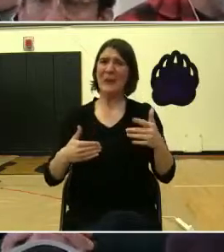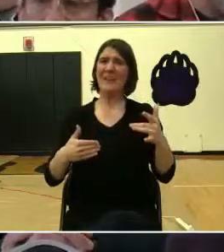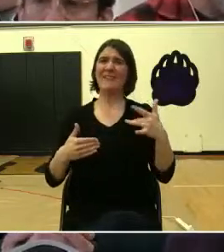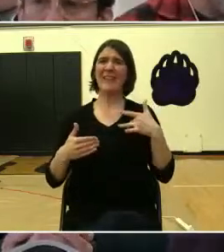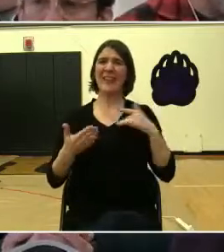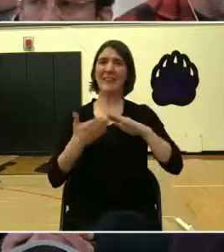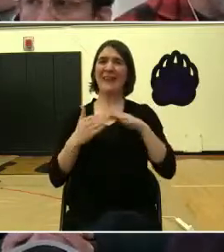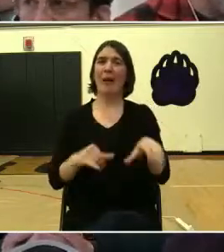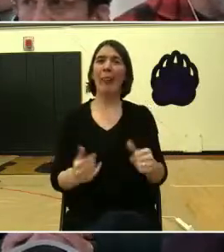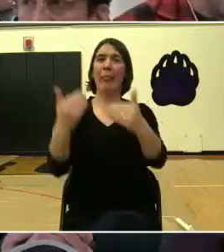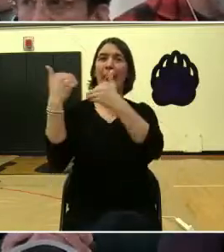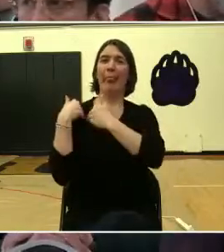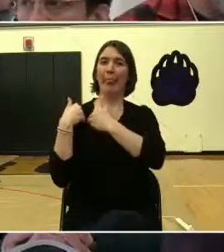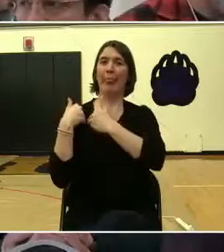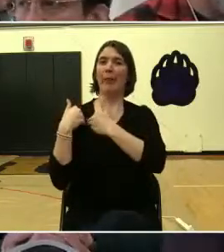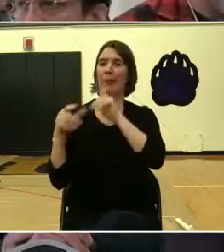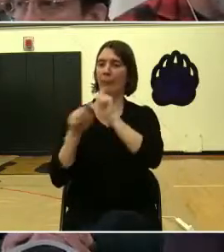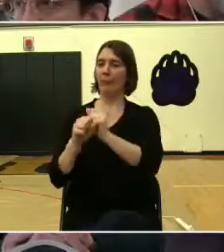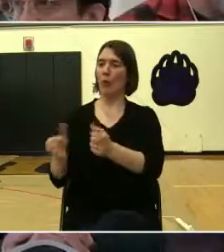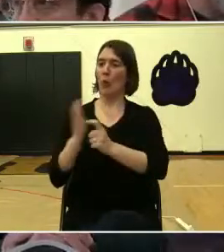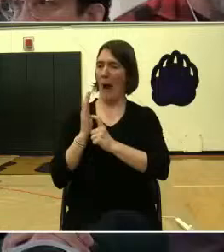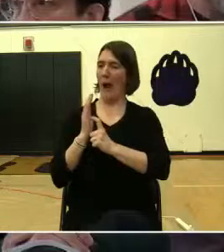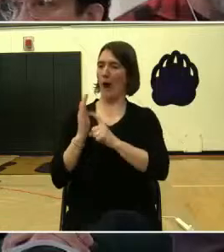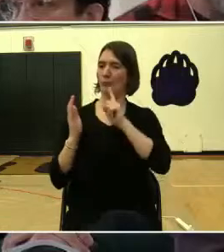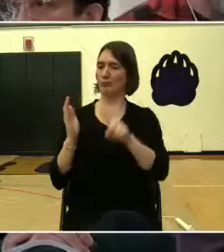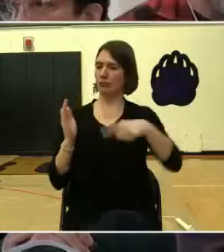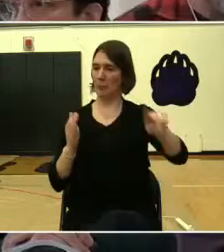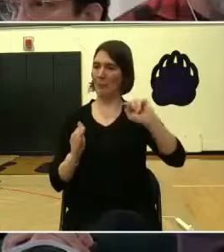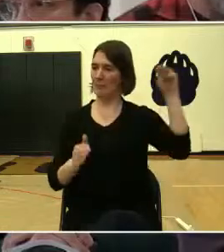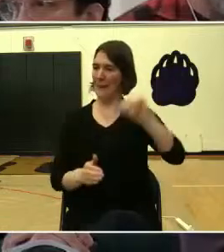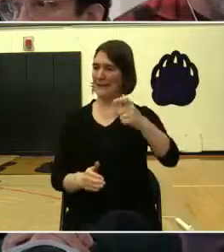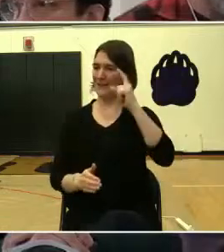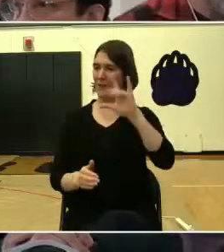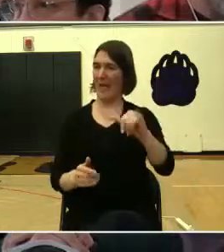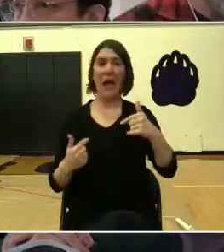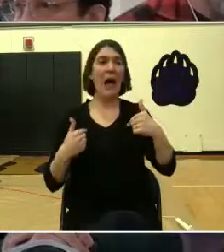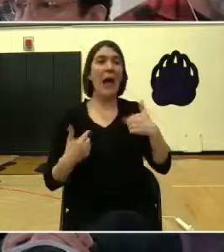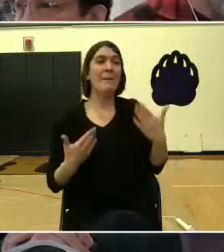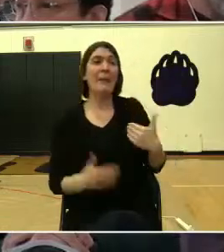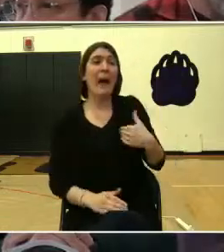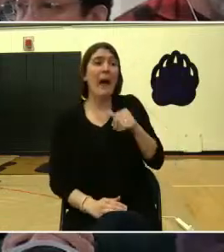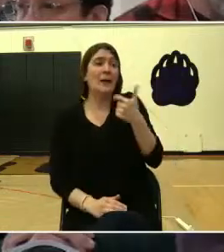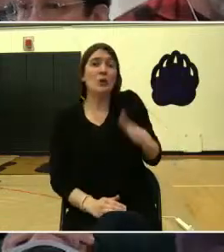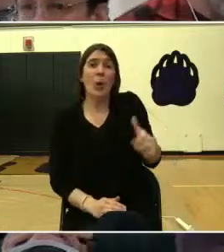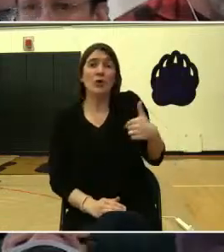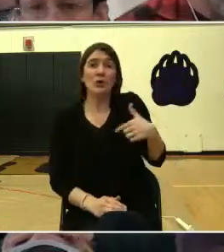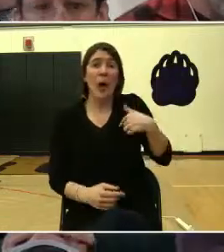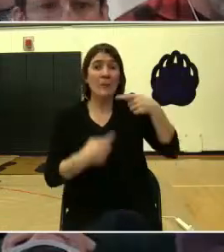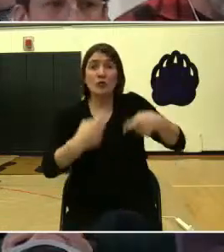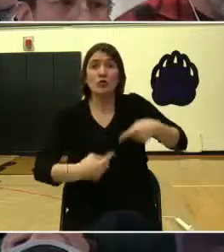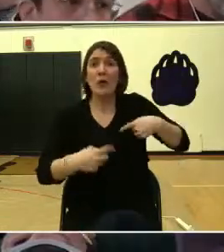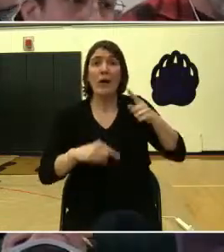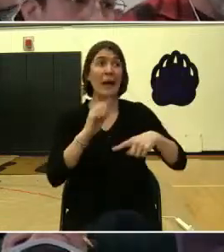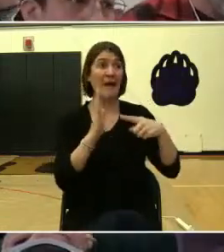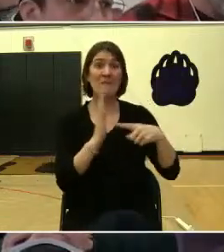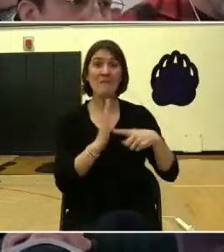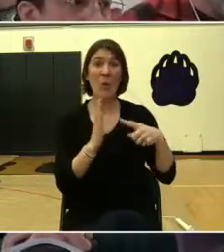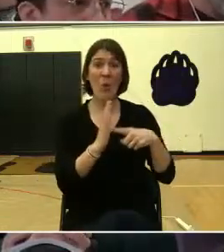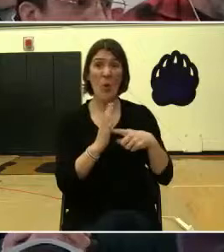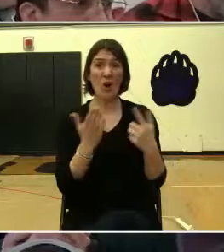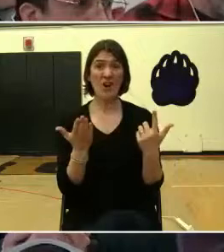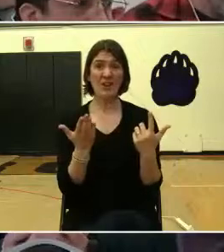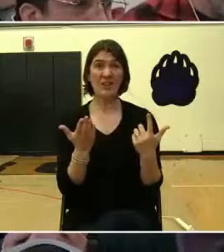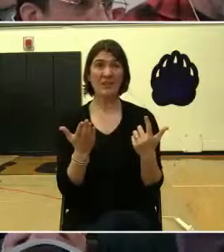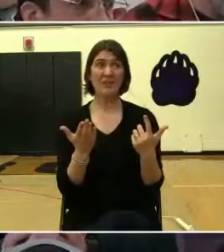over to the town and you take that discretion away from an individual who uh or a household who's really struggling uh in a